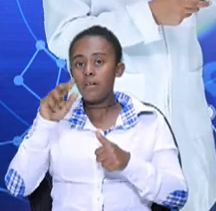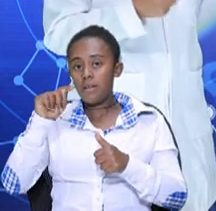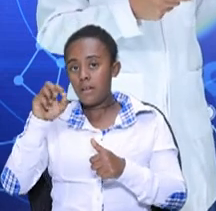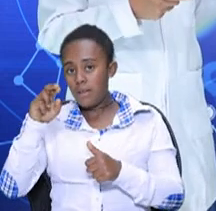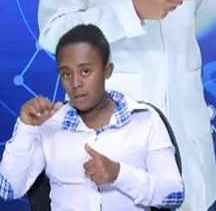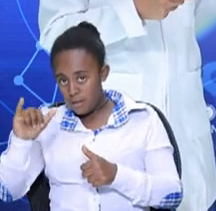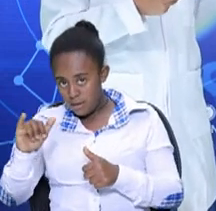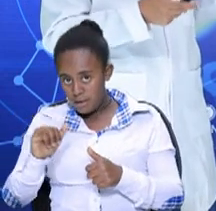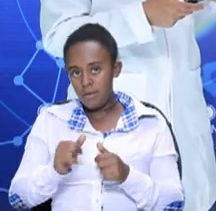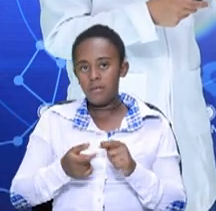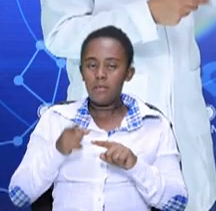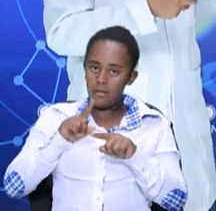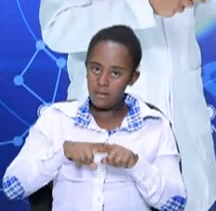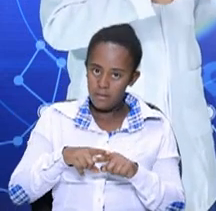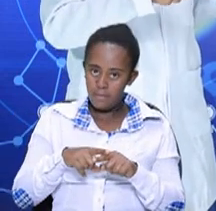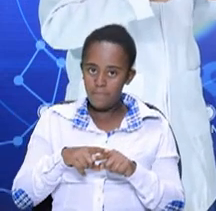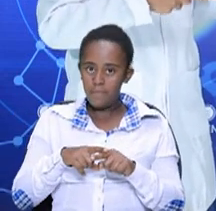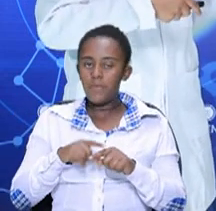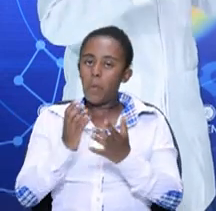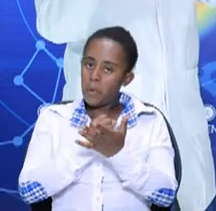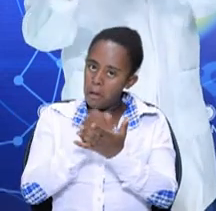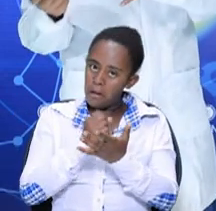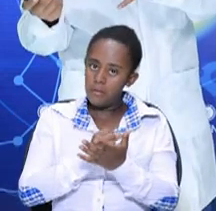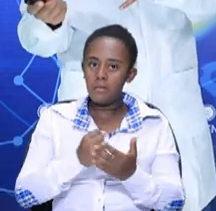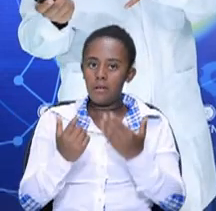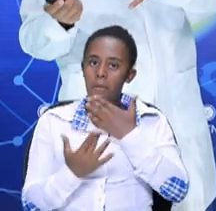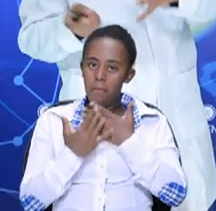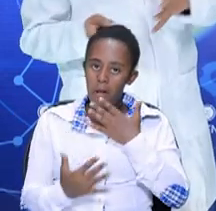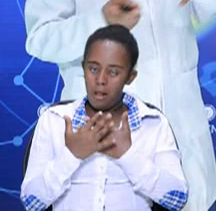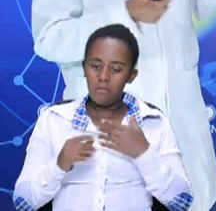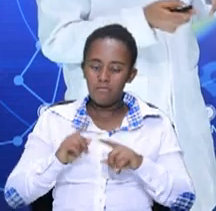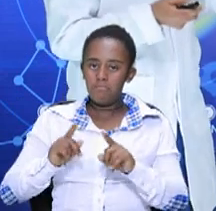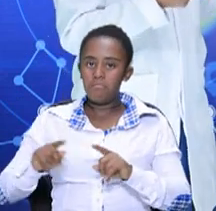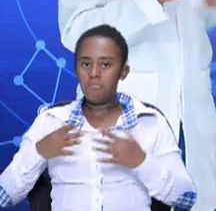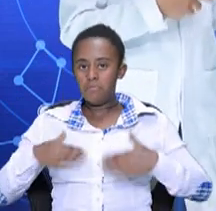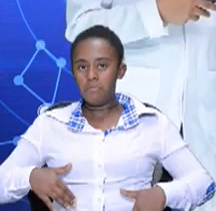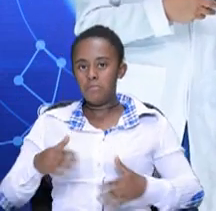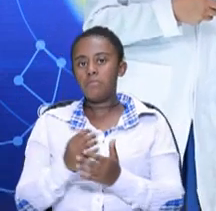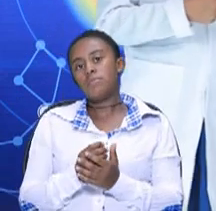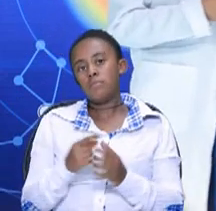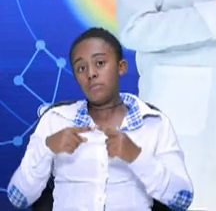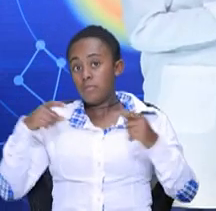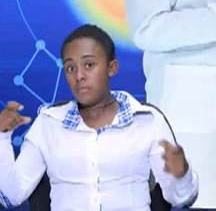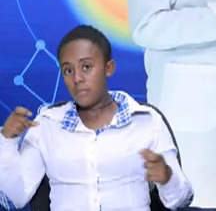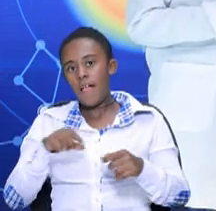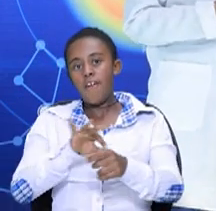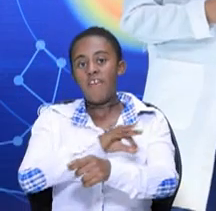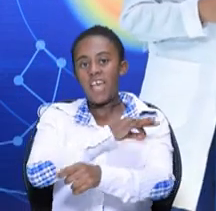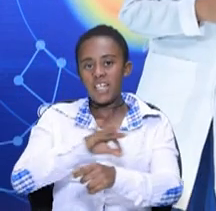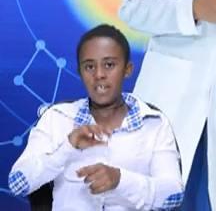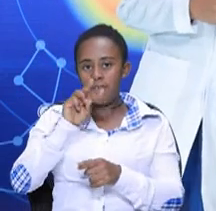arteries will return blood, they will take blood to the body parts, and in the contrary, the veins